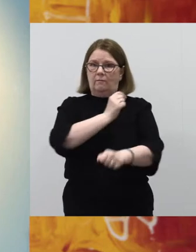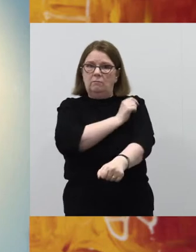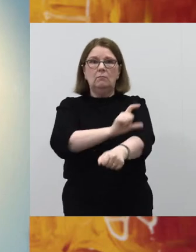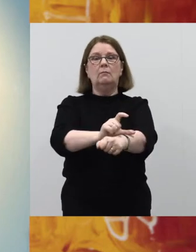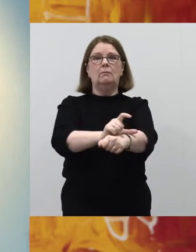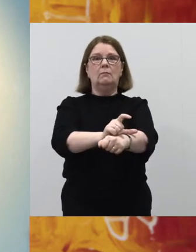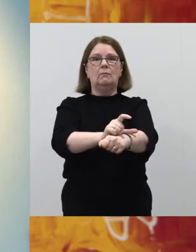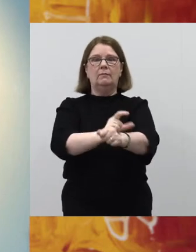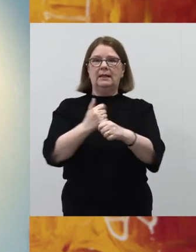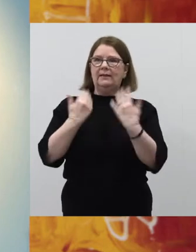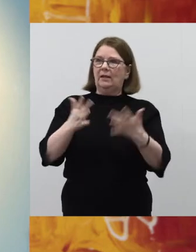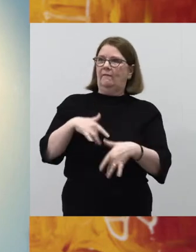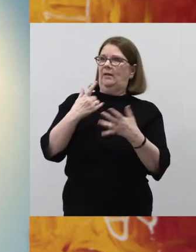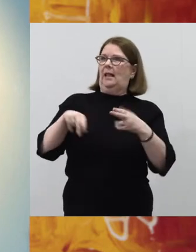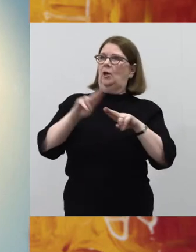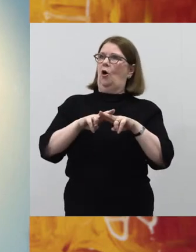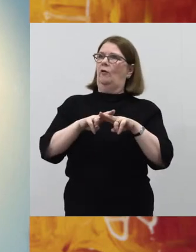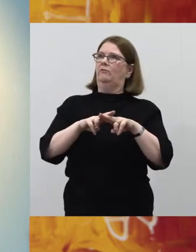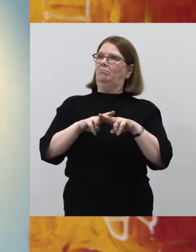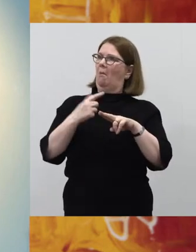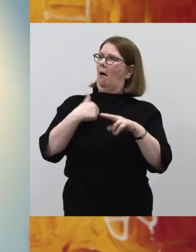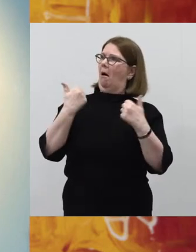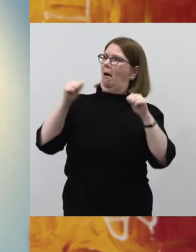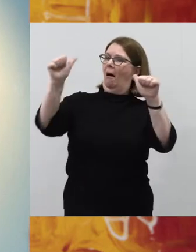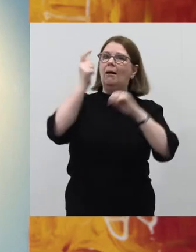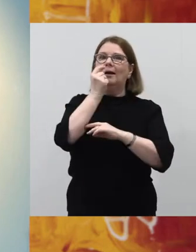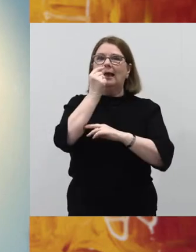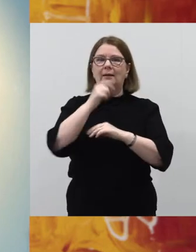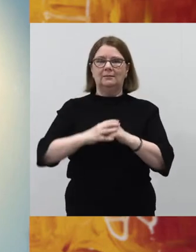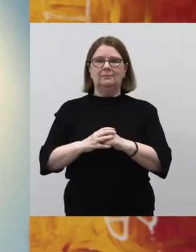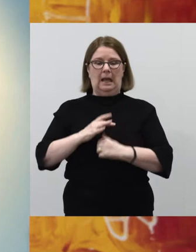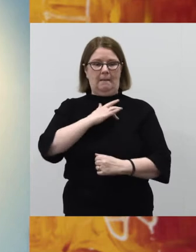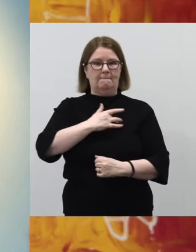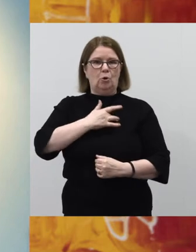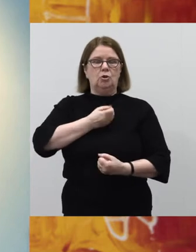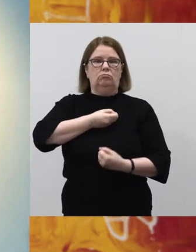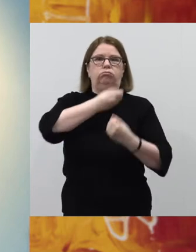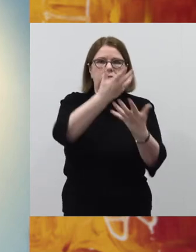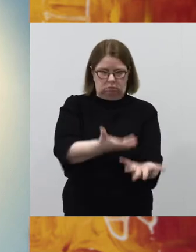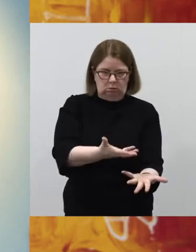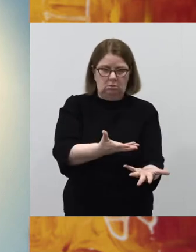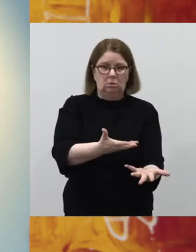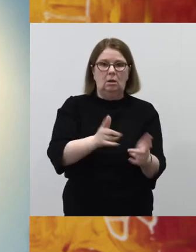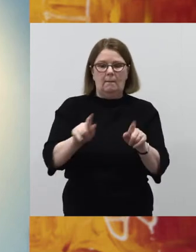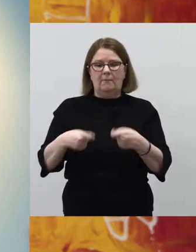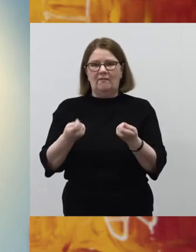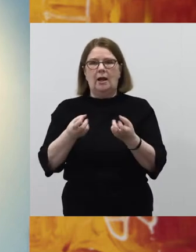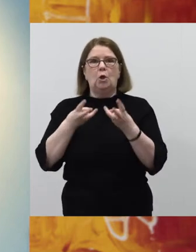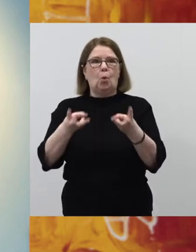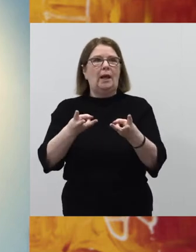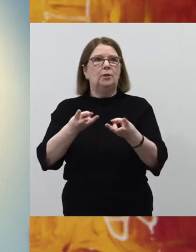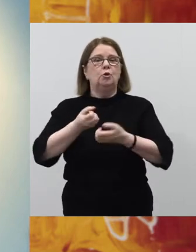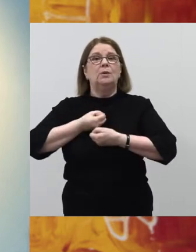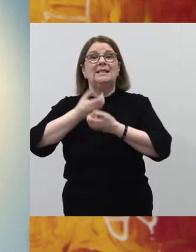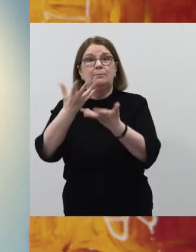art making. The rhythm of making art is a part of this process. Art takes time, and Taryn